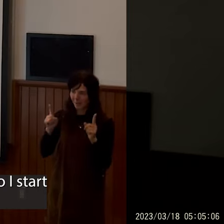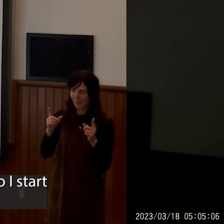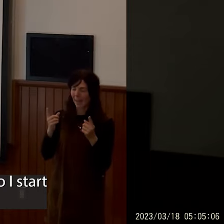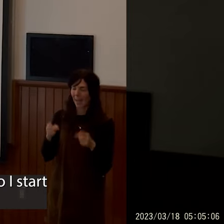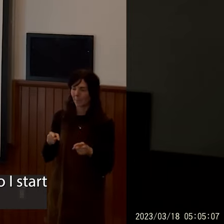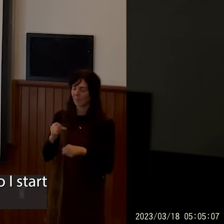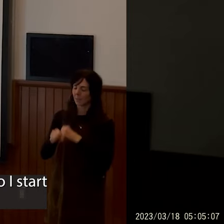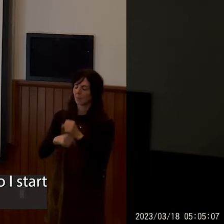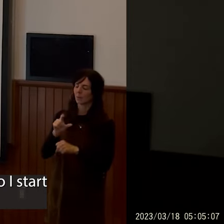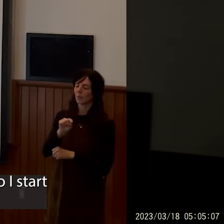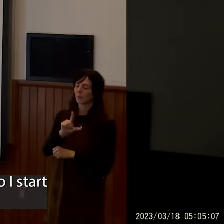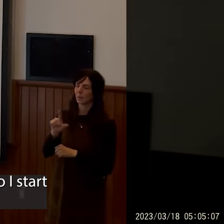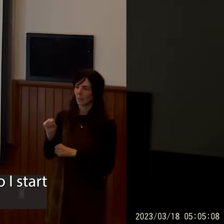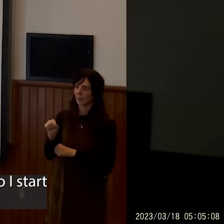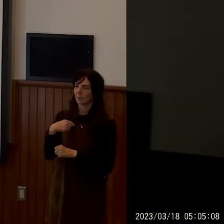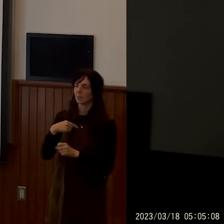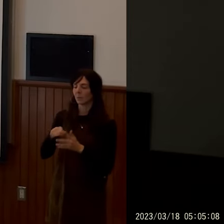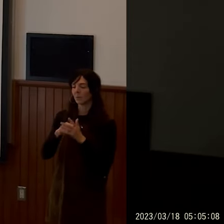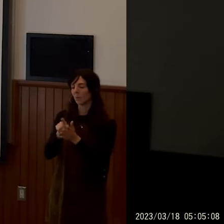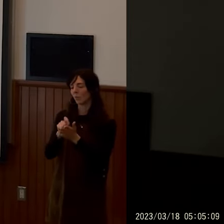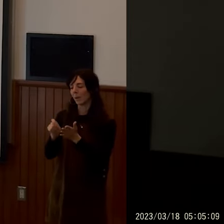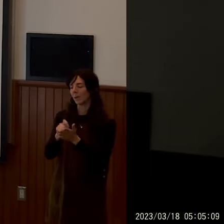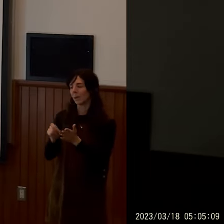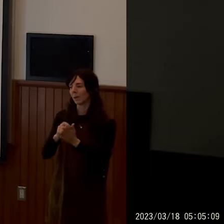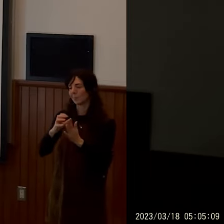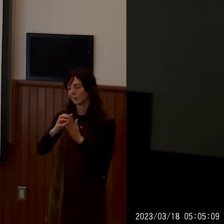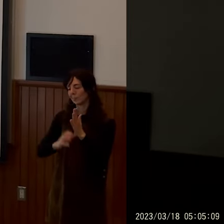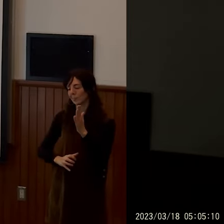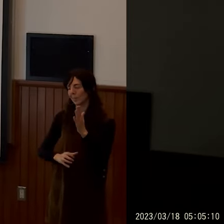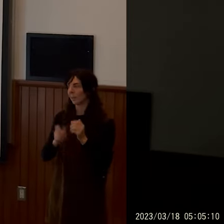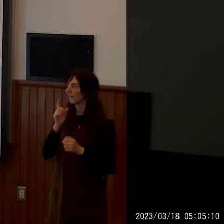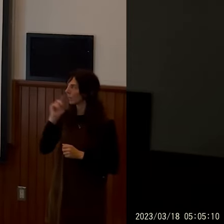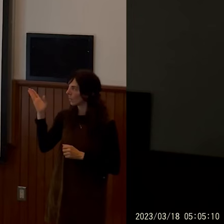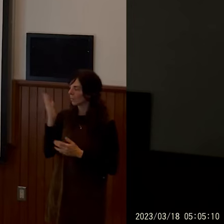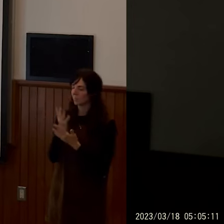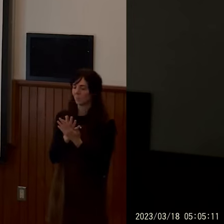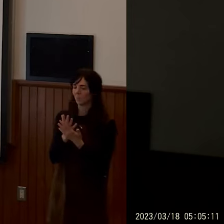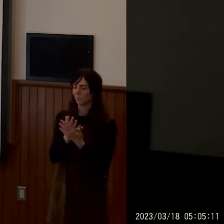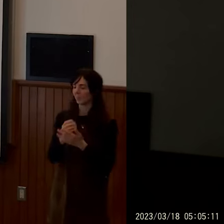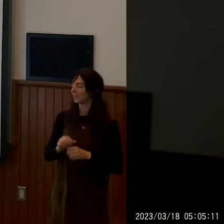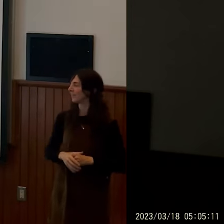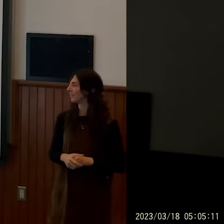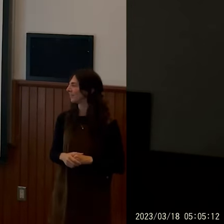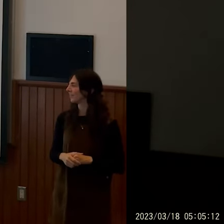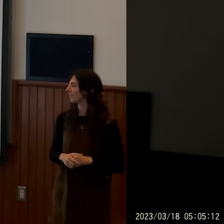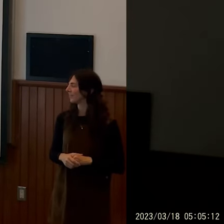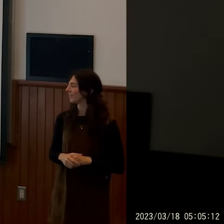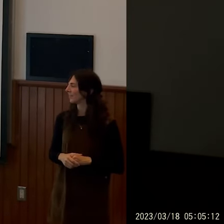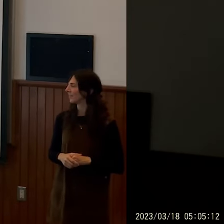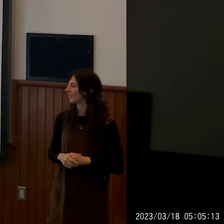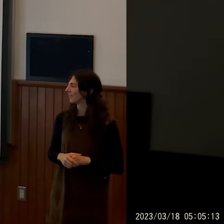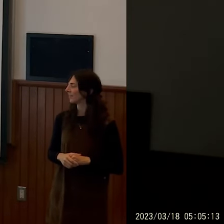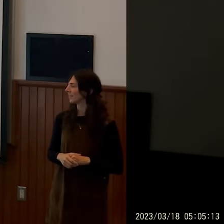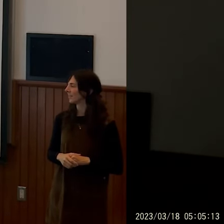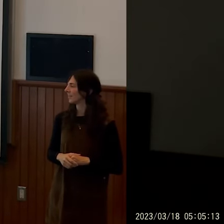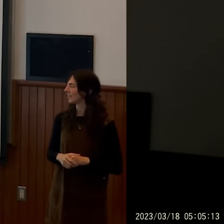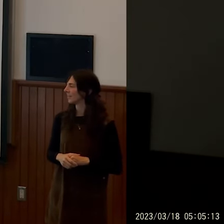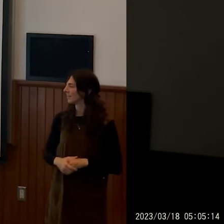I start writing a long feature script of this film, and I took in a lot